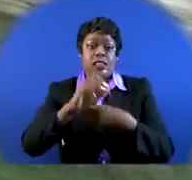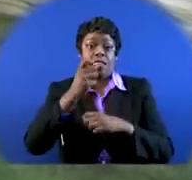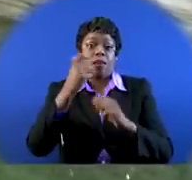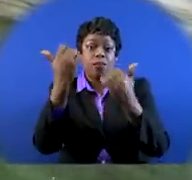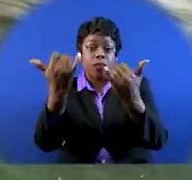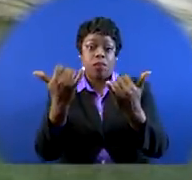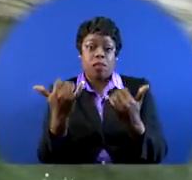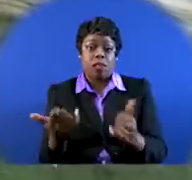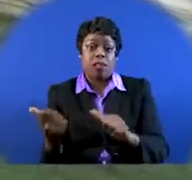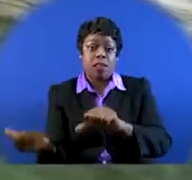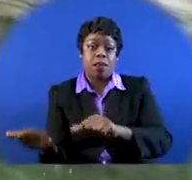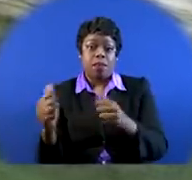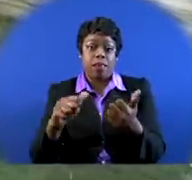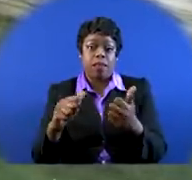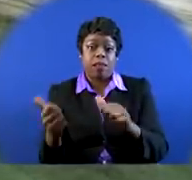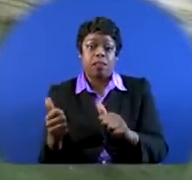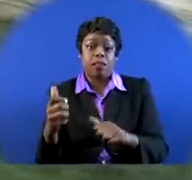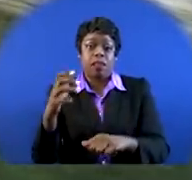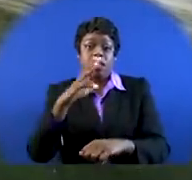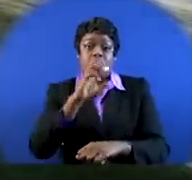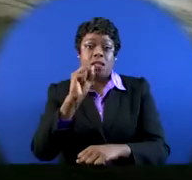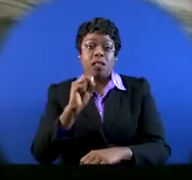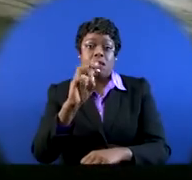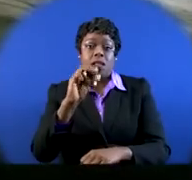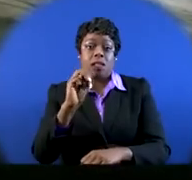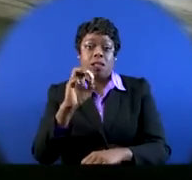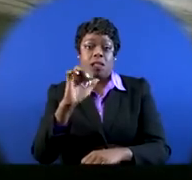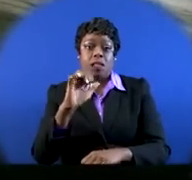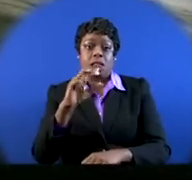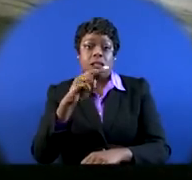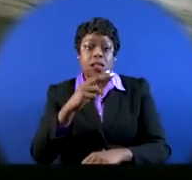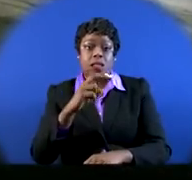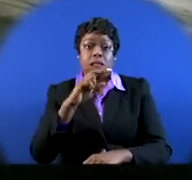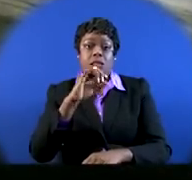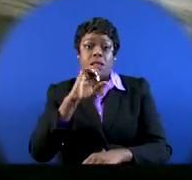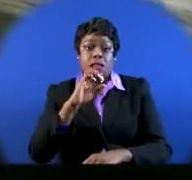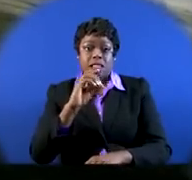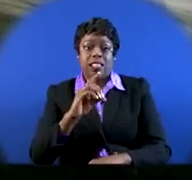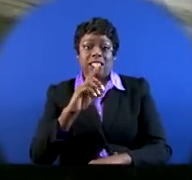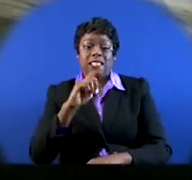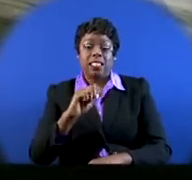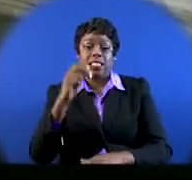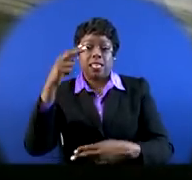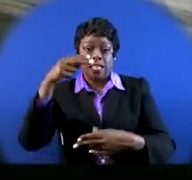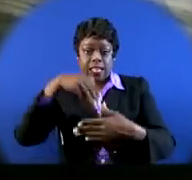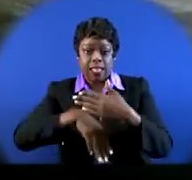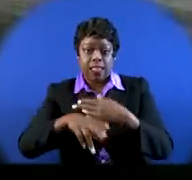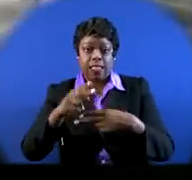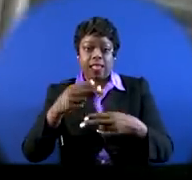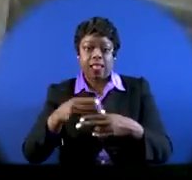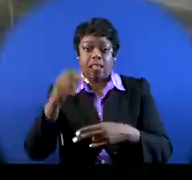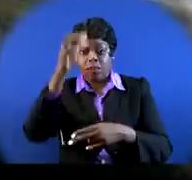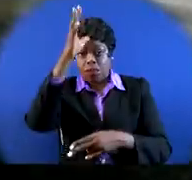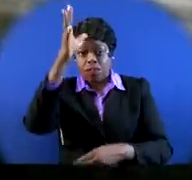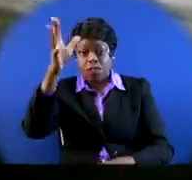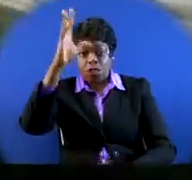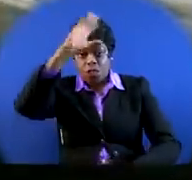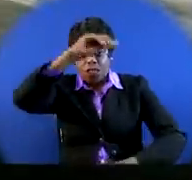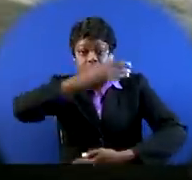our sister Albria Annalie Schmidt, in the name of the Father and of the Son and of the Holy Ghost. Amen.